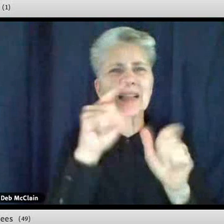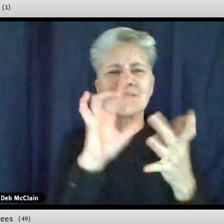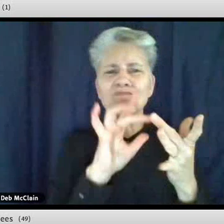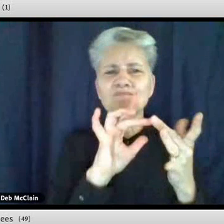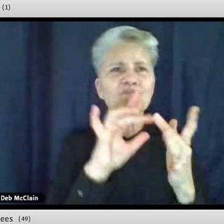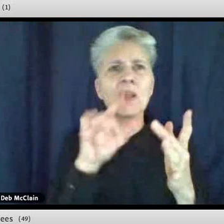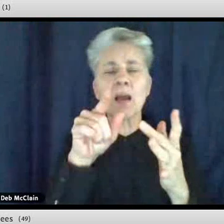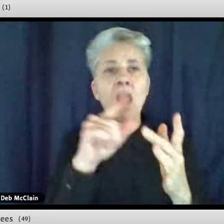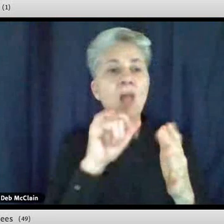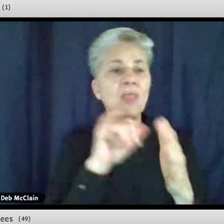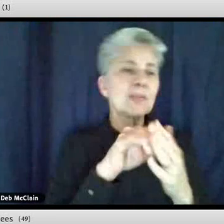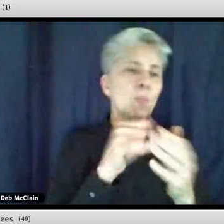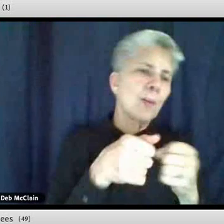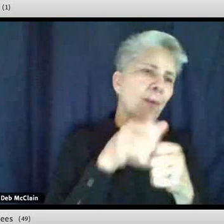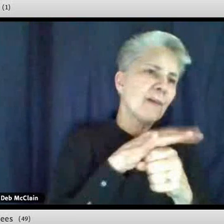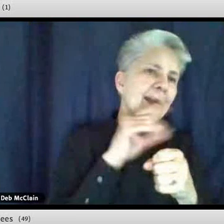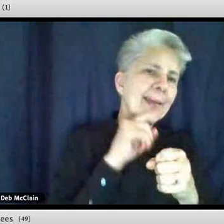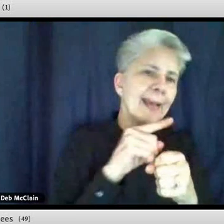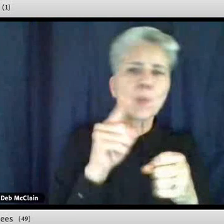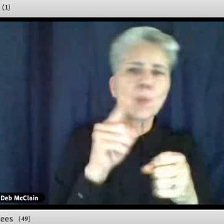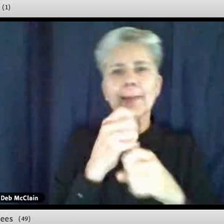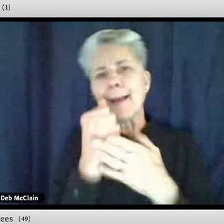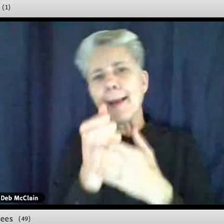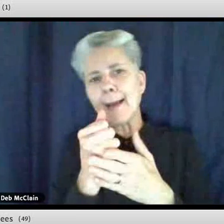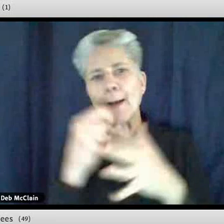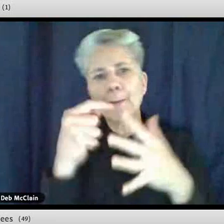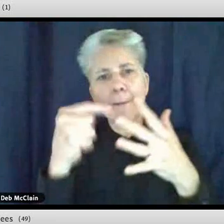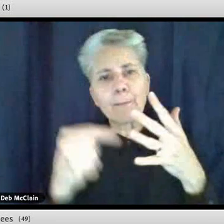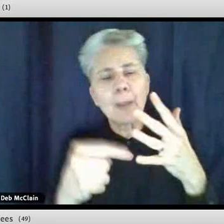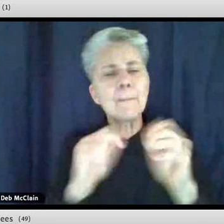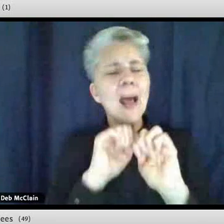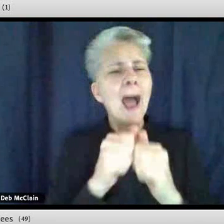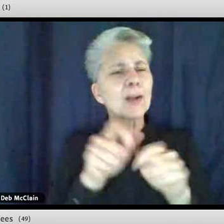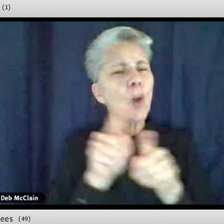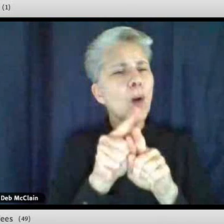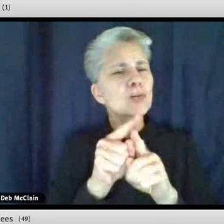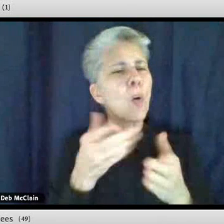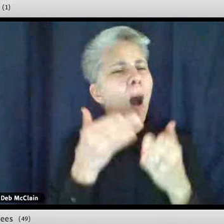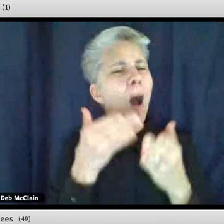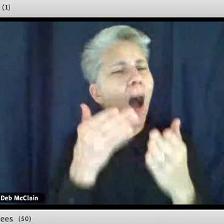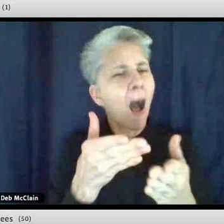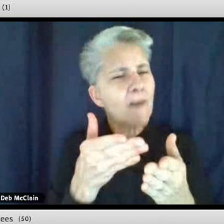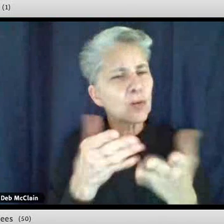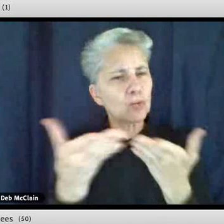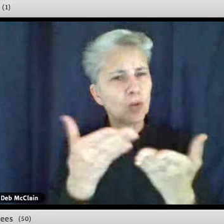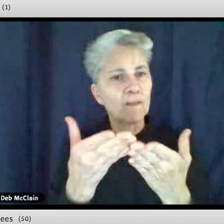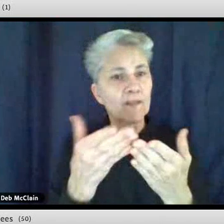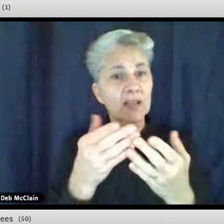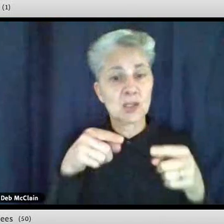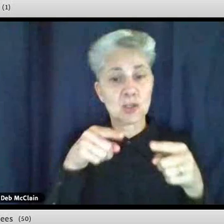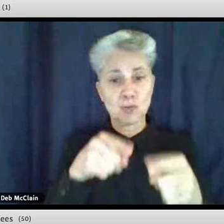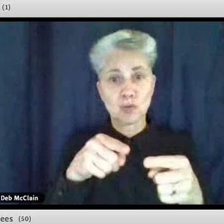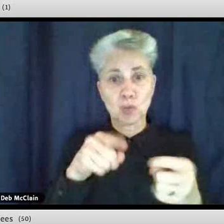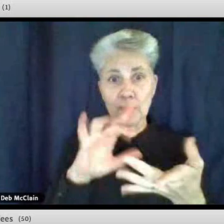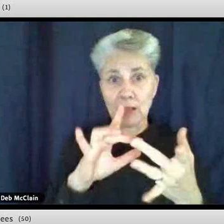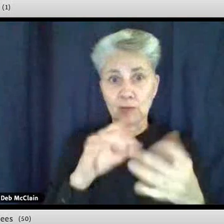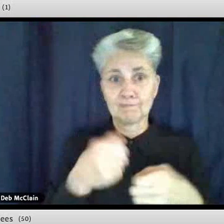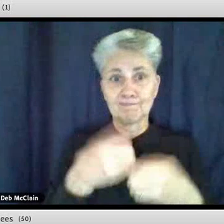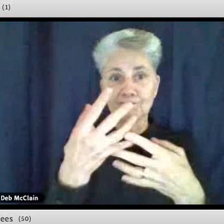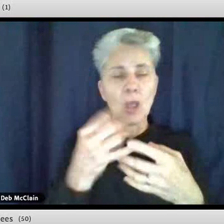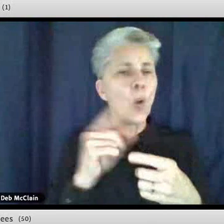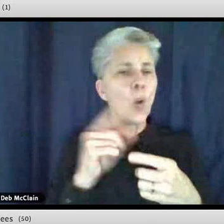hey, this is what coronavirus is, this is where you can get help. But how do you also offer services virtually during this time? This is not new. We've